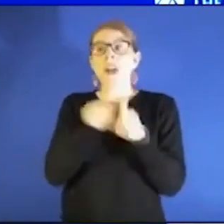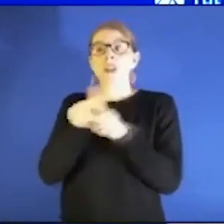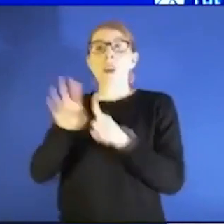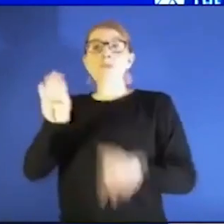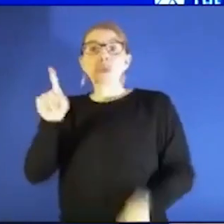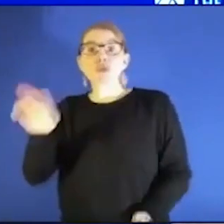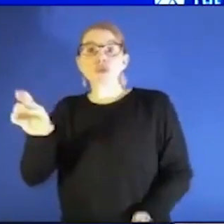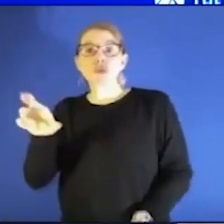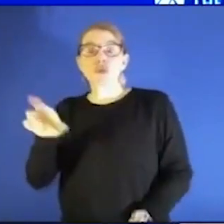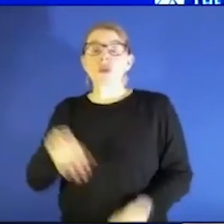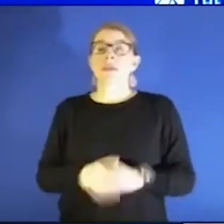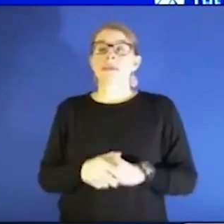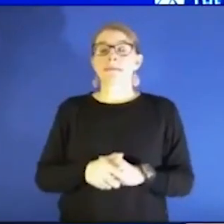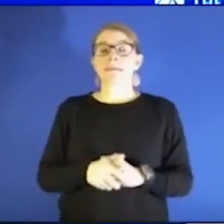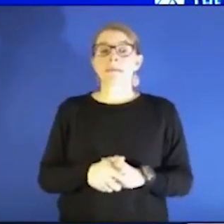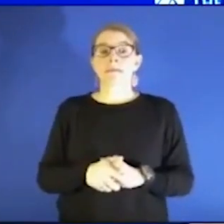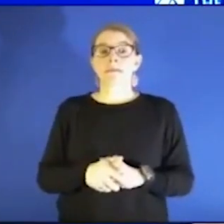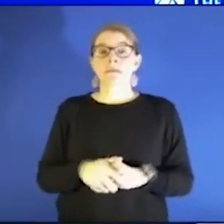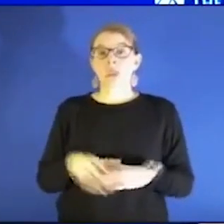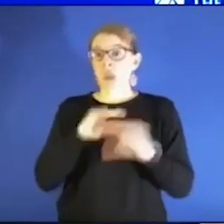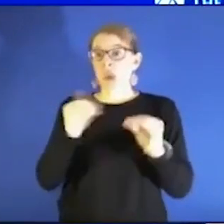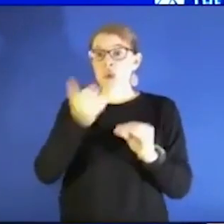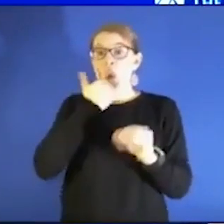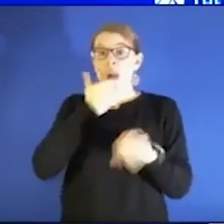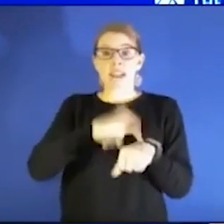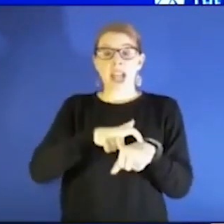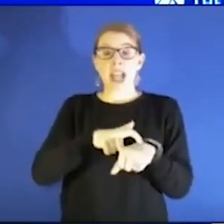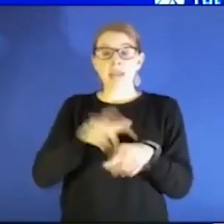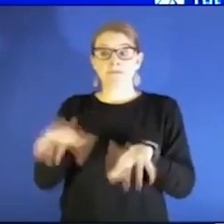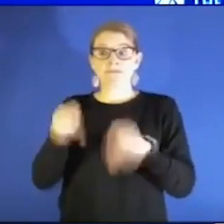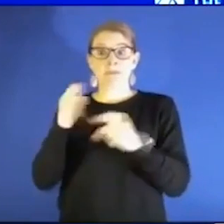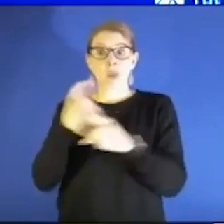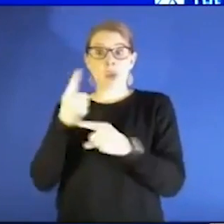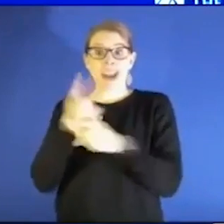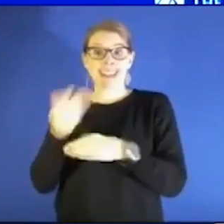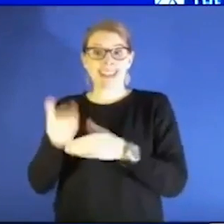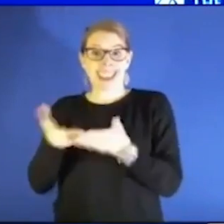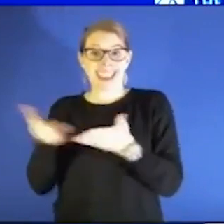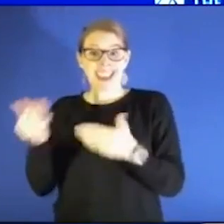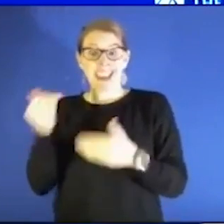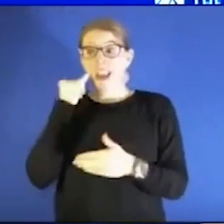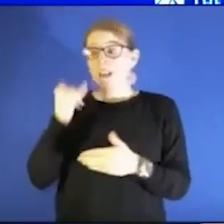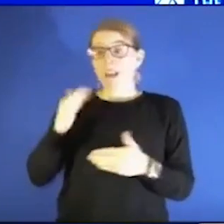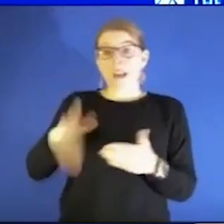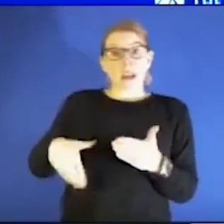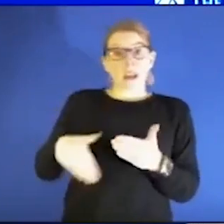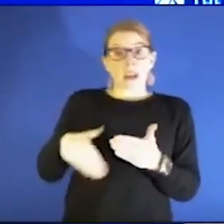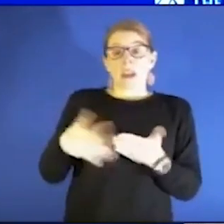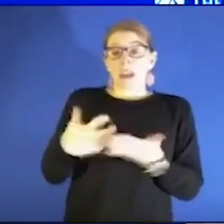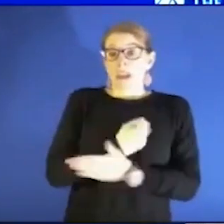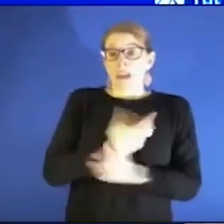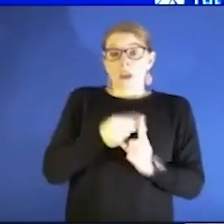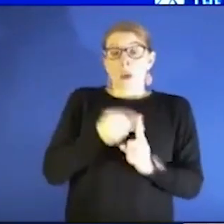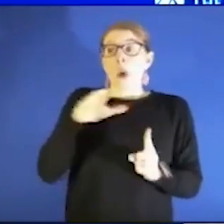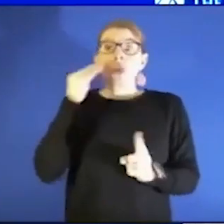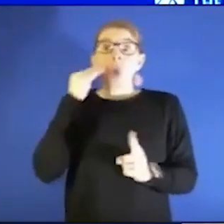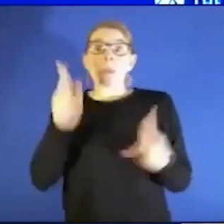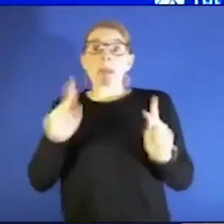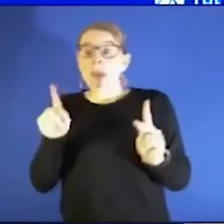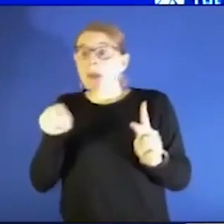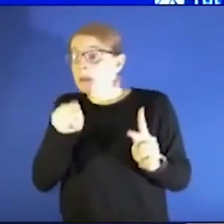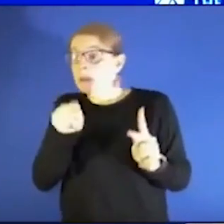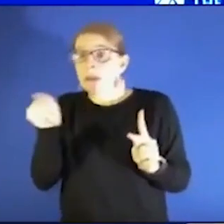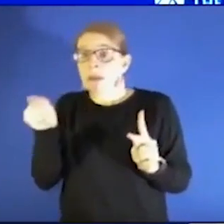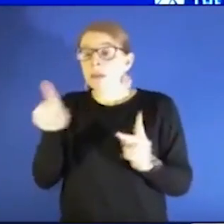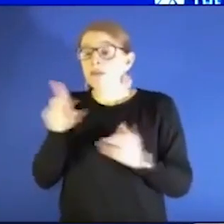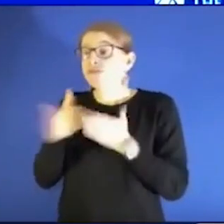there's no wrong time to do the right thing. If you haven't been vaccinated, or you know people who haven't been vaccinated or gone for their second dose, or